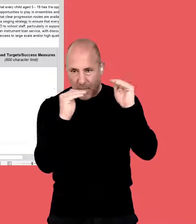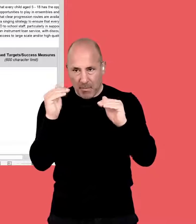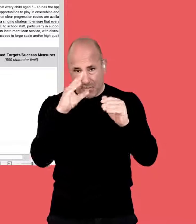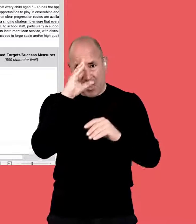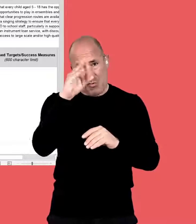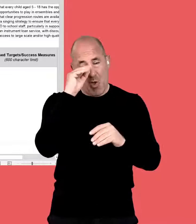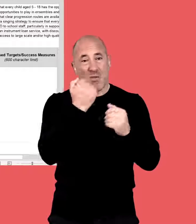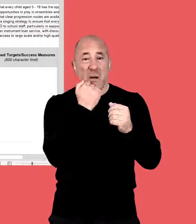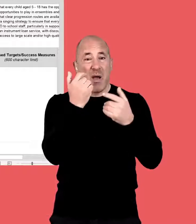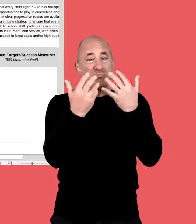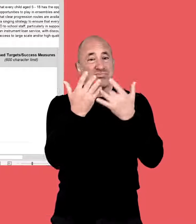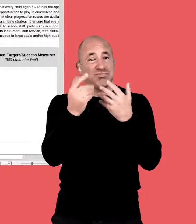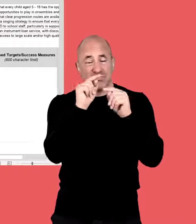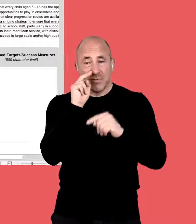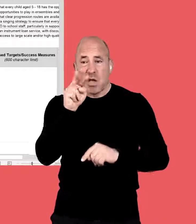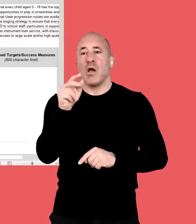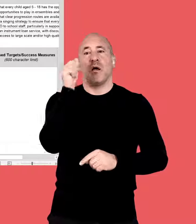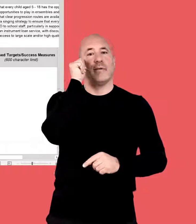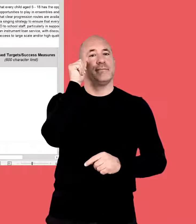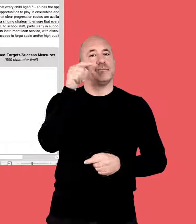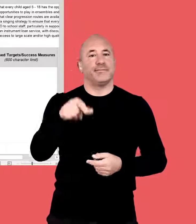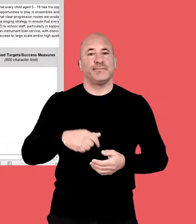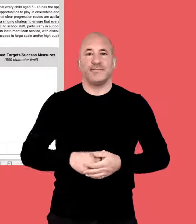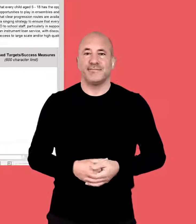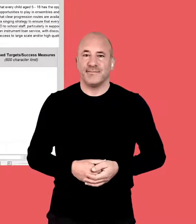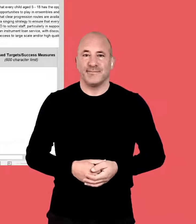core and extension roles.